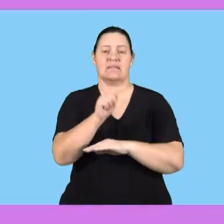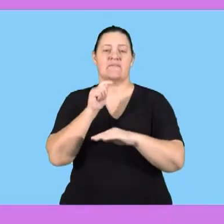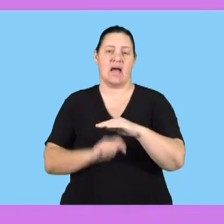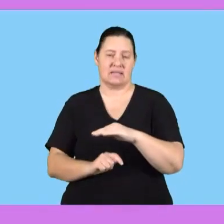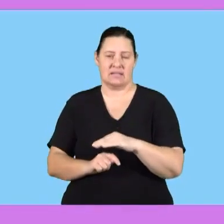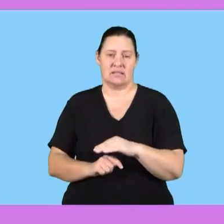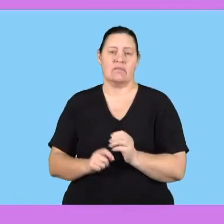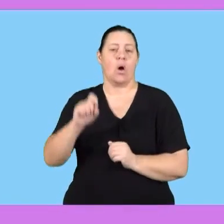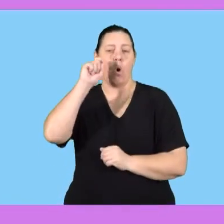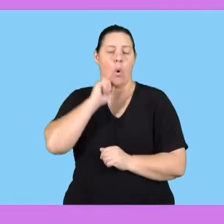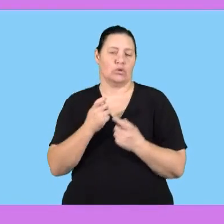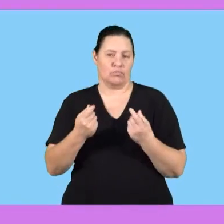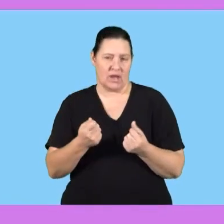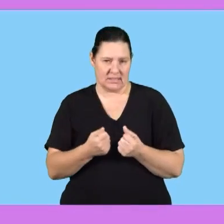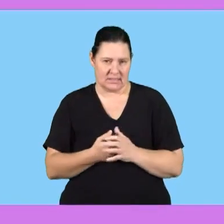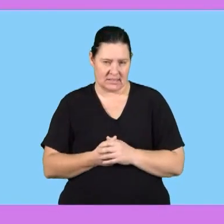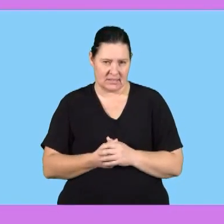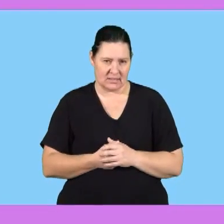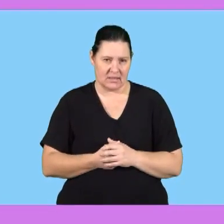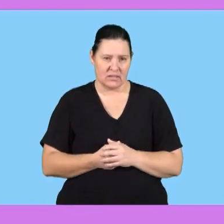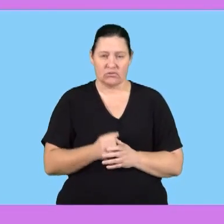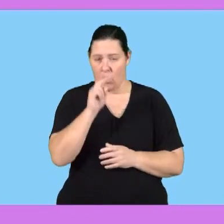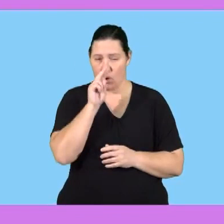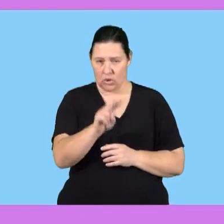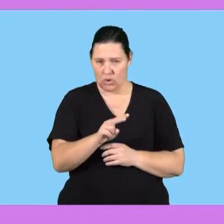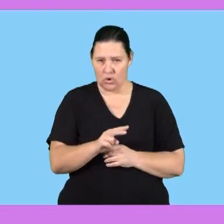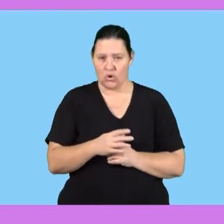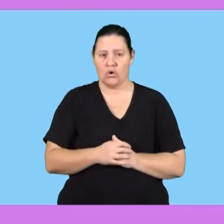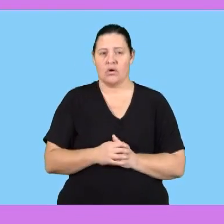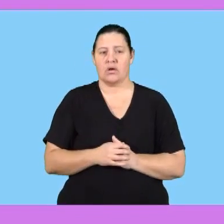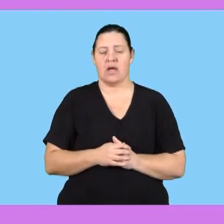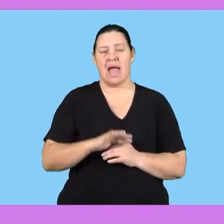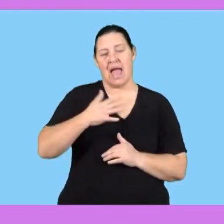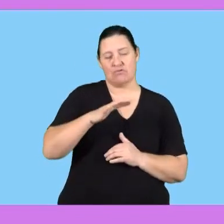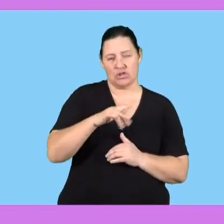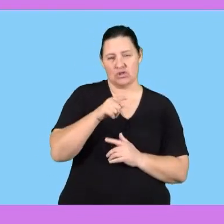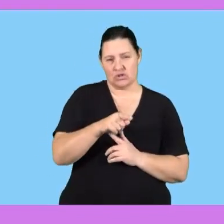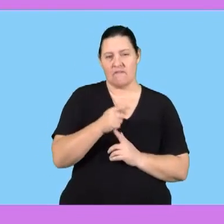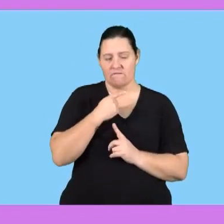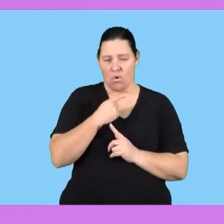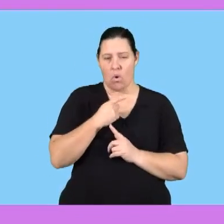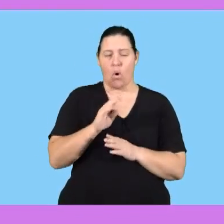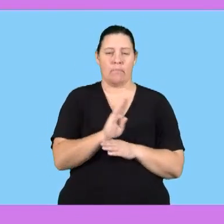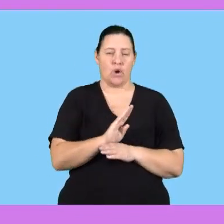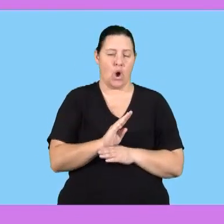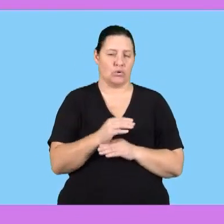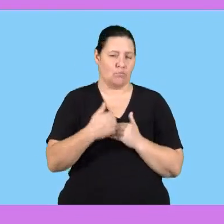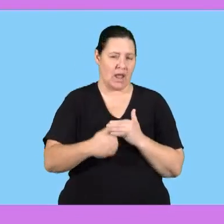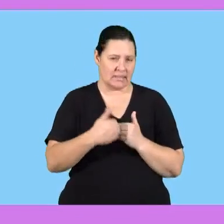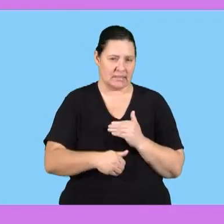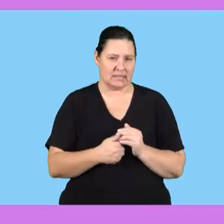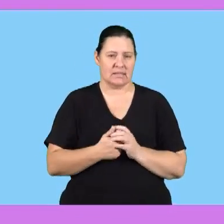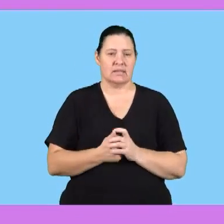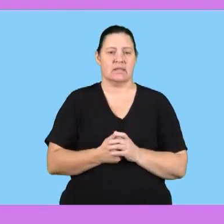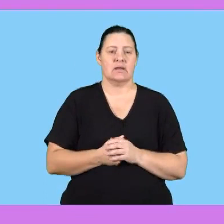I'll divide that by the old price, what it used to be. So looking at this, the average mean price in rand for brown bread,